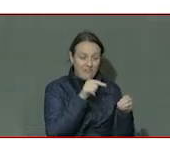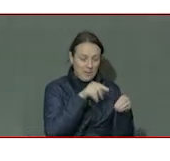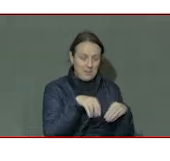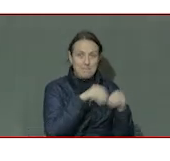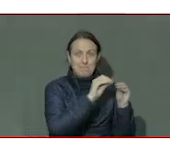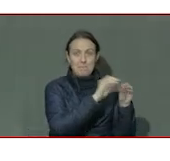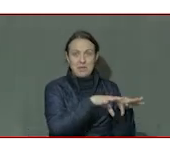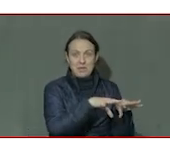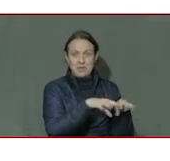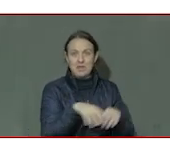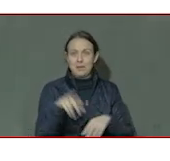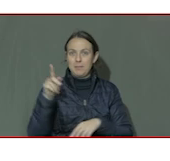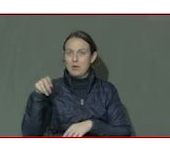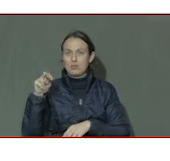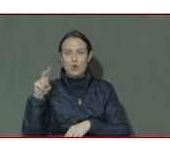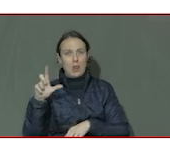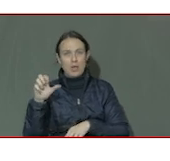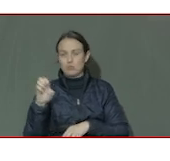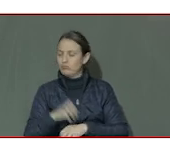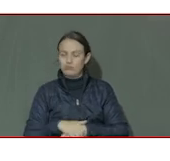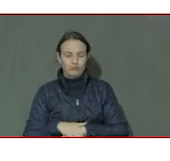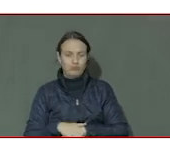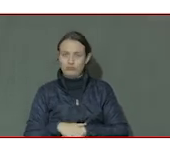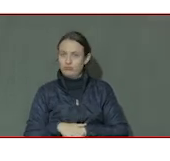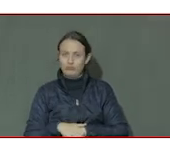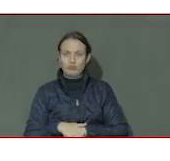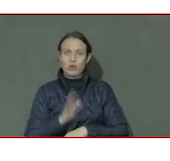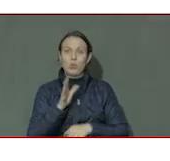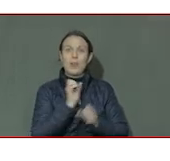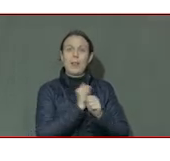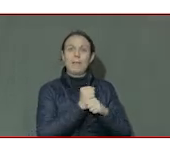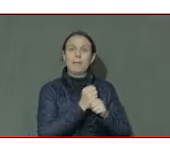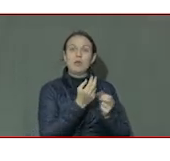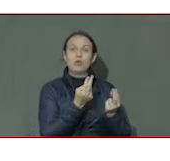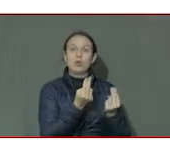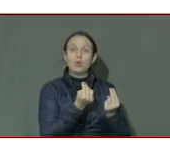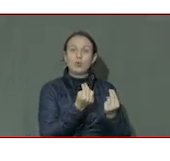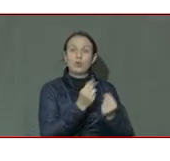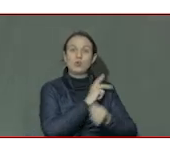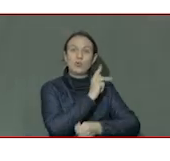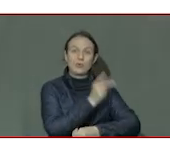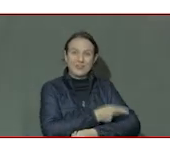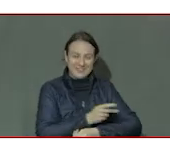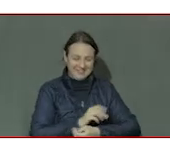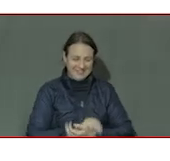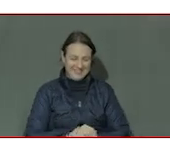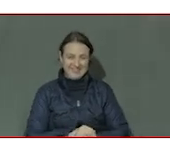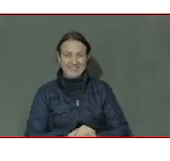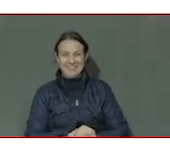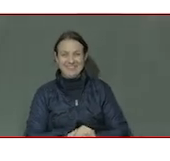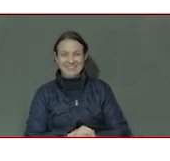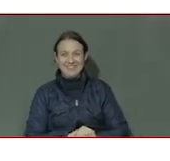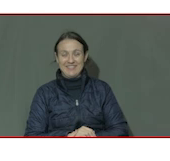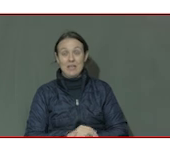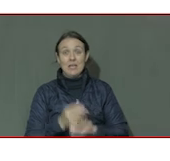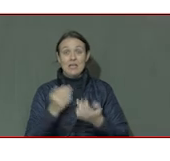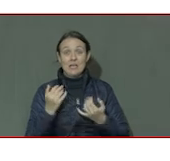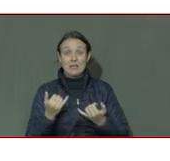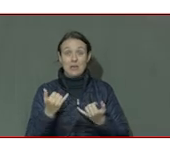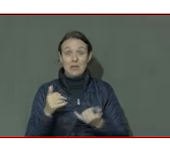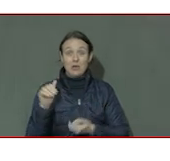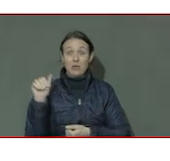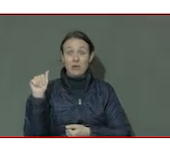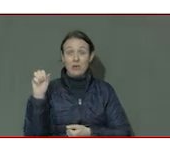of proline, leading to the formation of a different protein. Then if you get to the